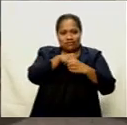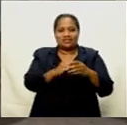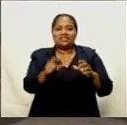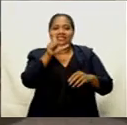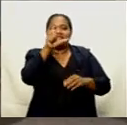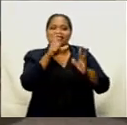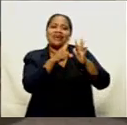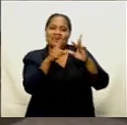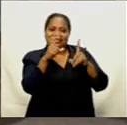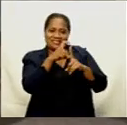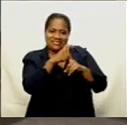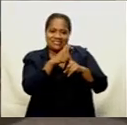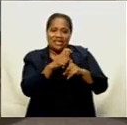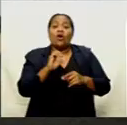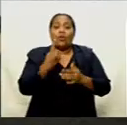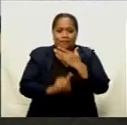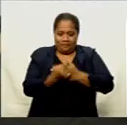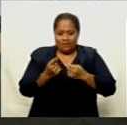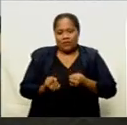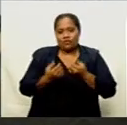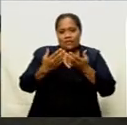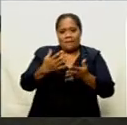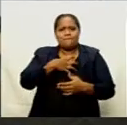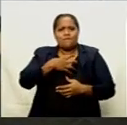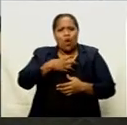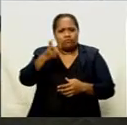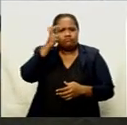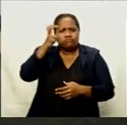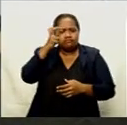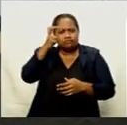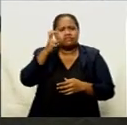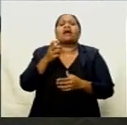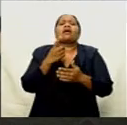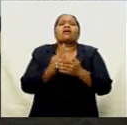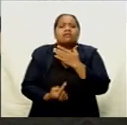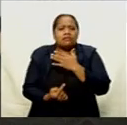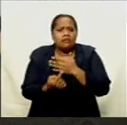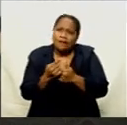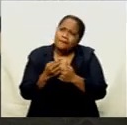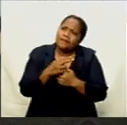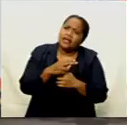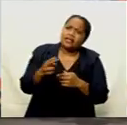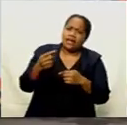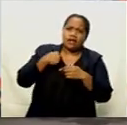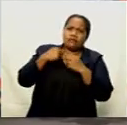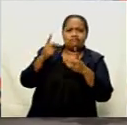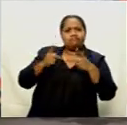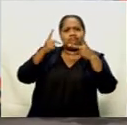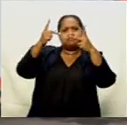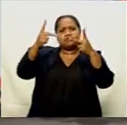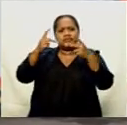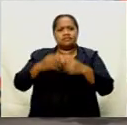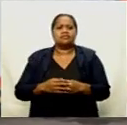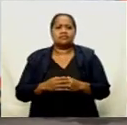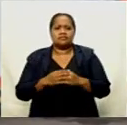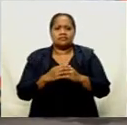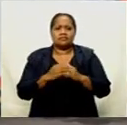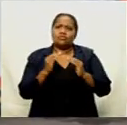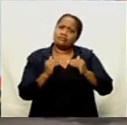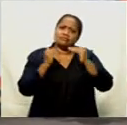go for further training. I did a detective training, and then I was promoted to corporal and